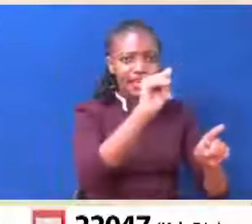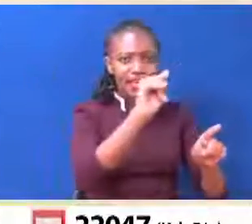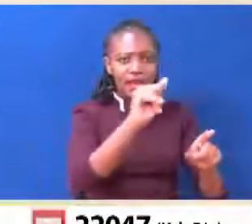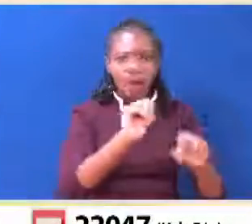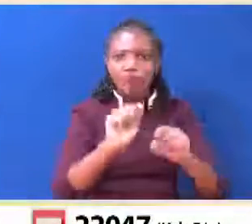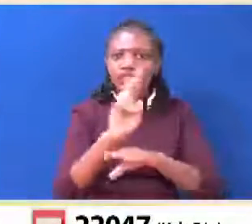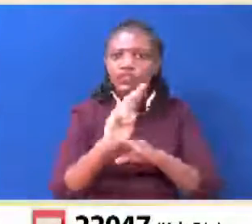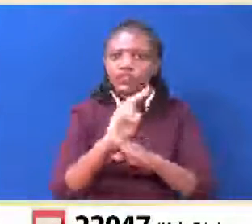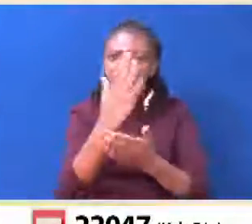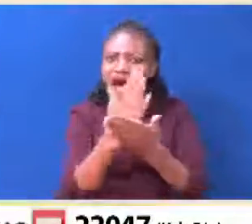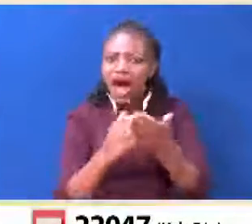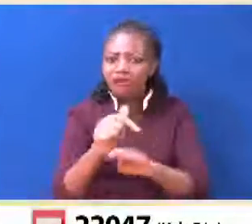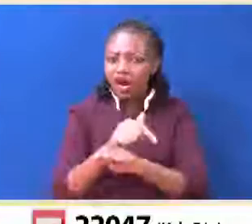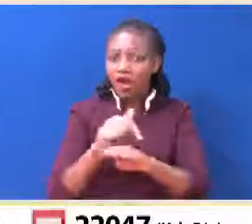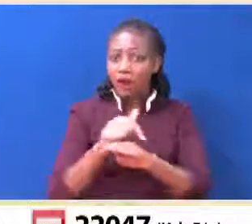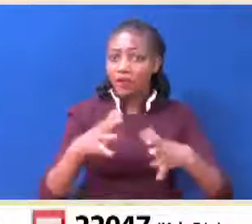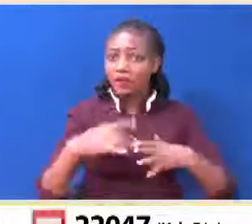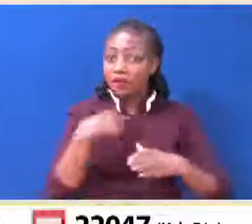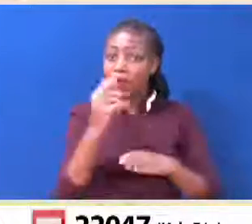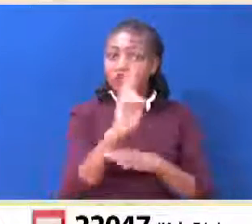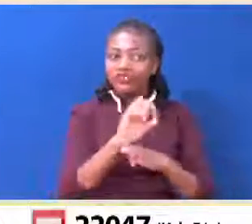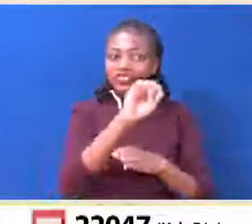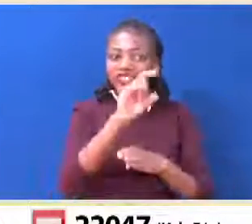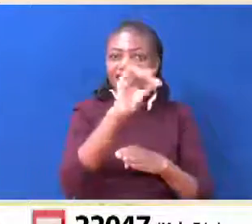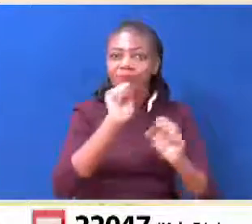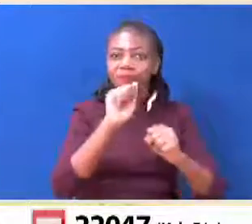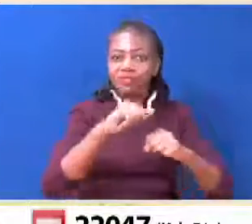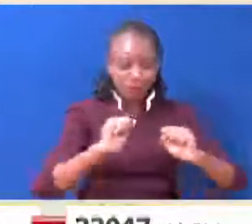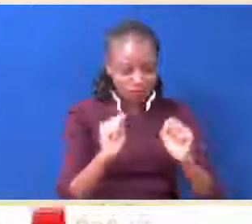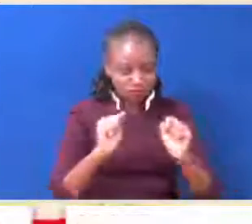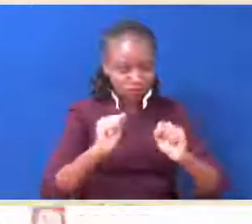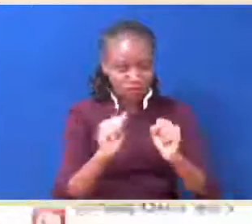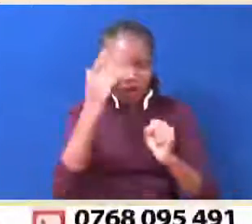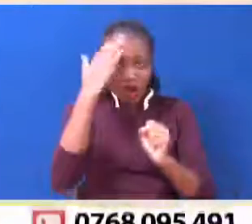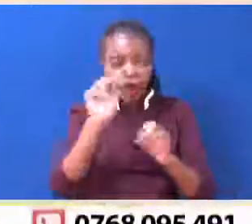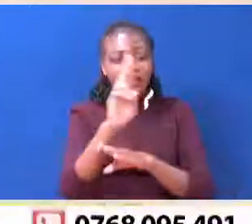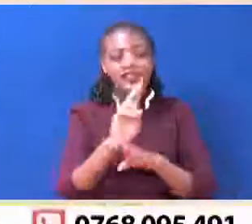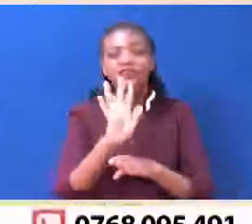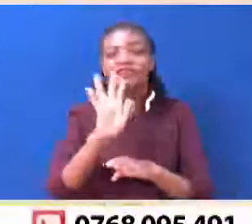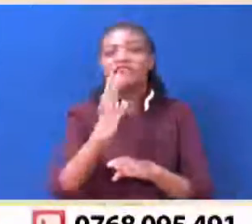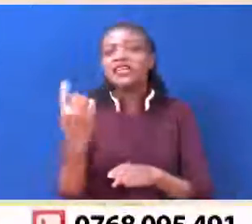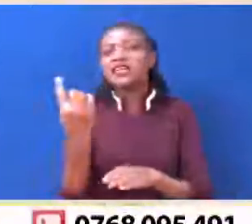chini ya nusu saa, wanaotumia uwanja huu watafurahia huduma hii kwa shilingi 500 pekee.